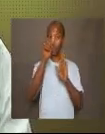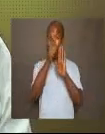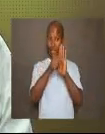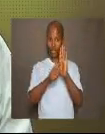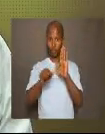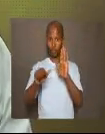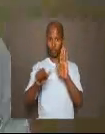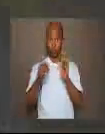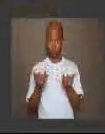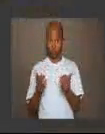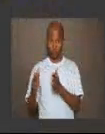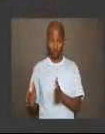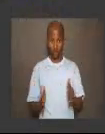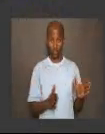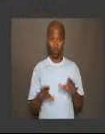ready, students?